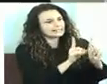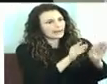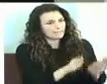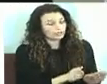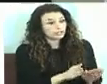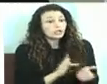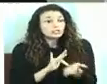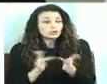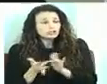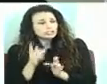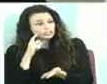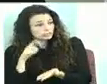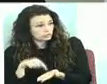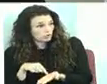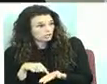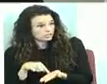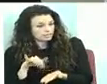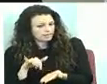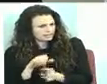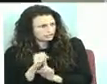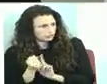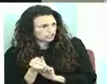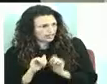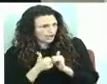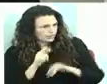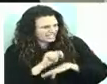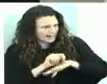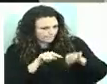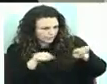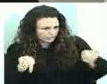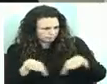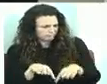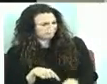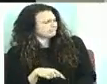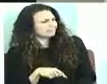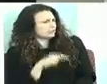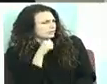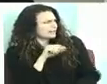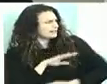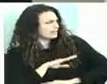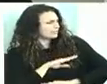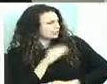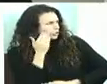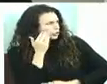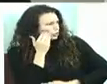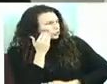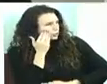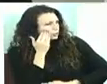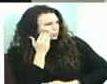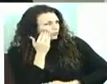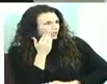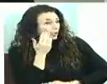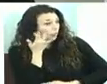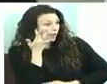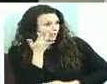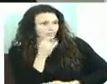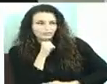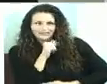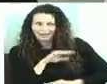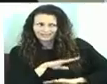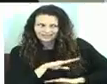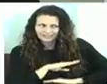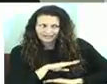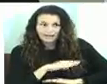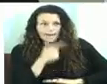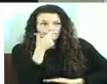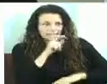So Jesus noticed the condition of the temple courts and wasn't pleased and knew what he was displeased with.